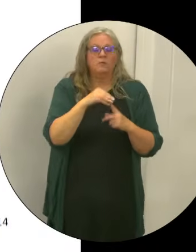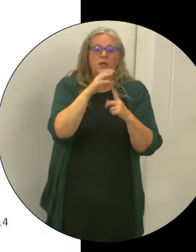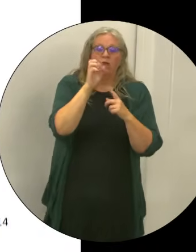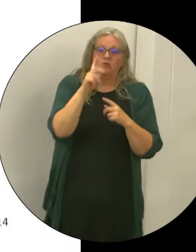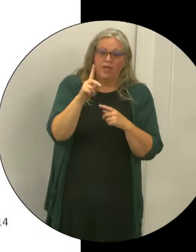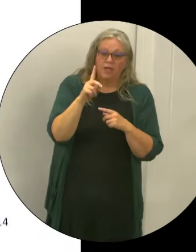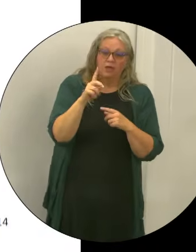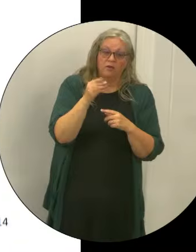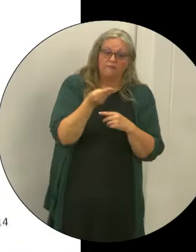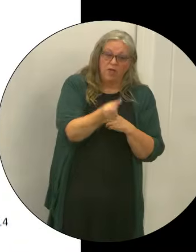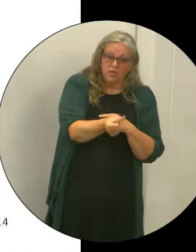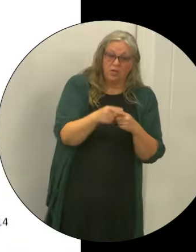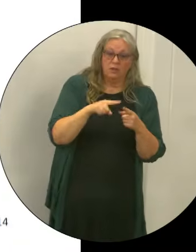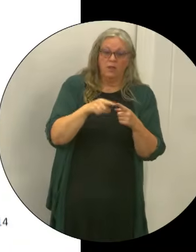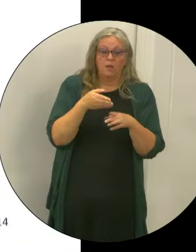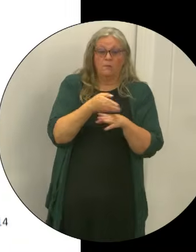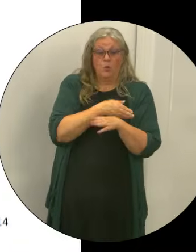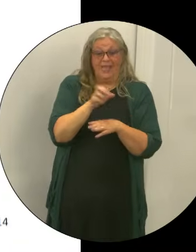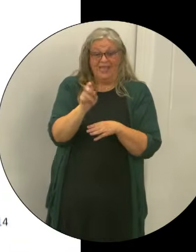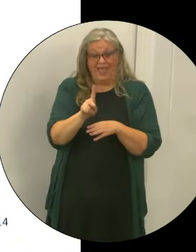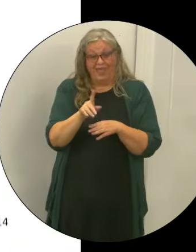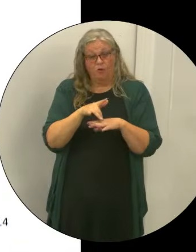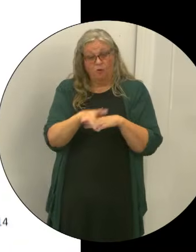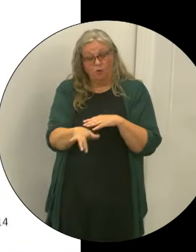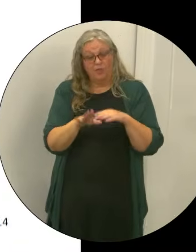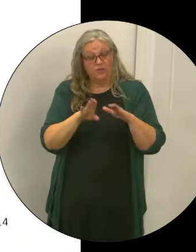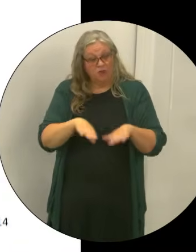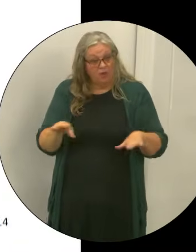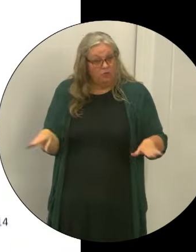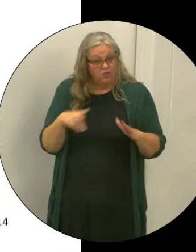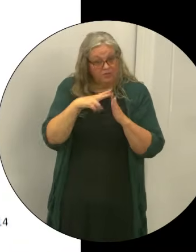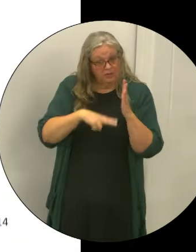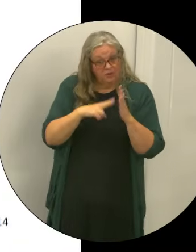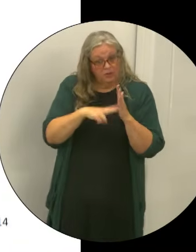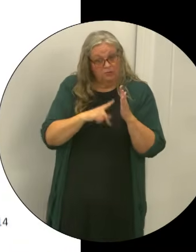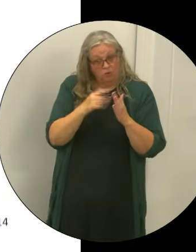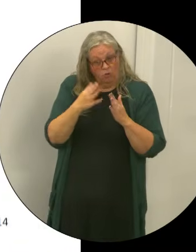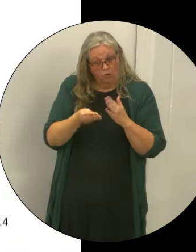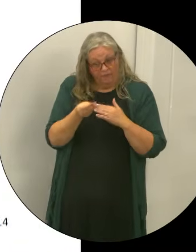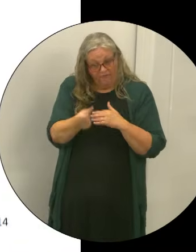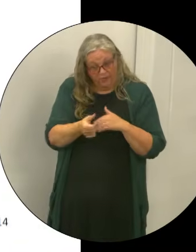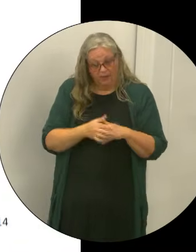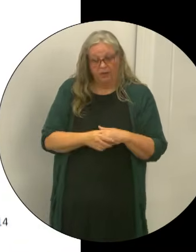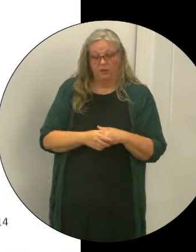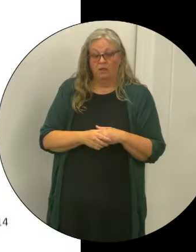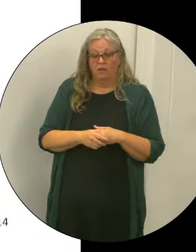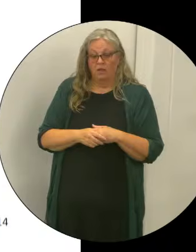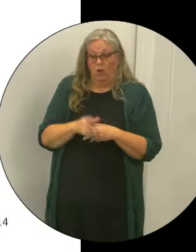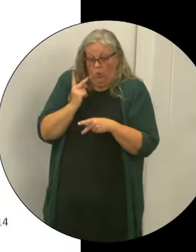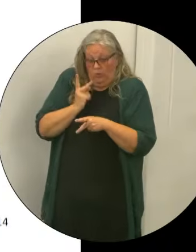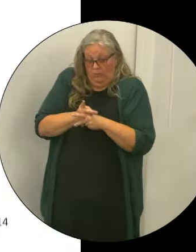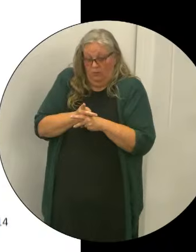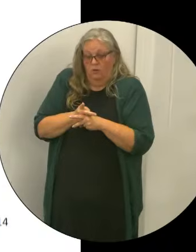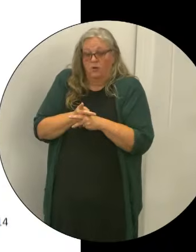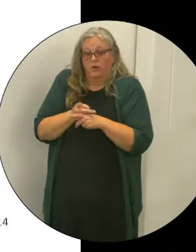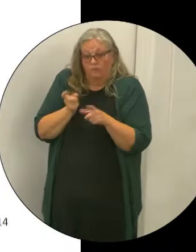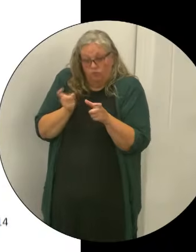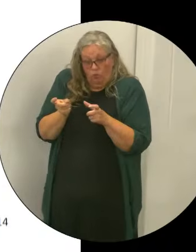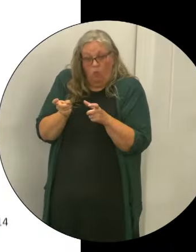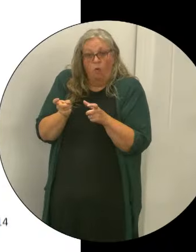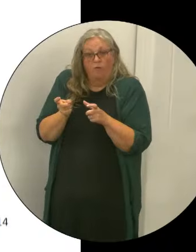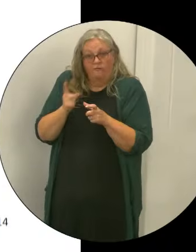the second being pre-K and early childhood innovative literacy program funding, retention of local controls of